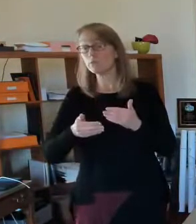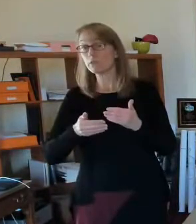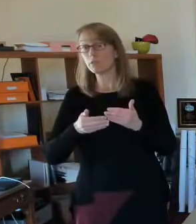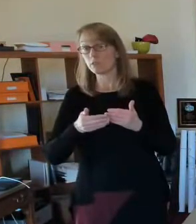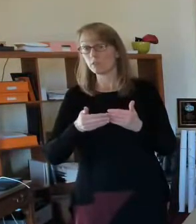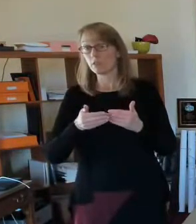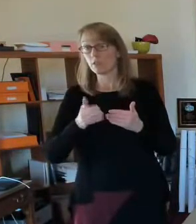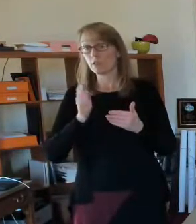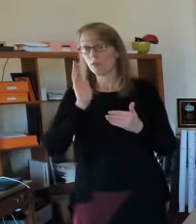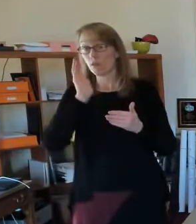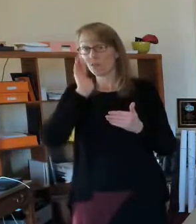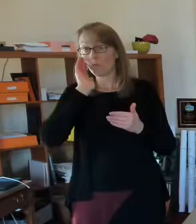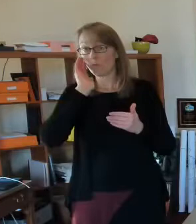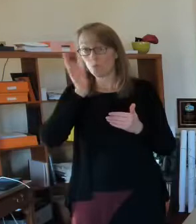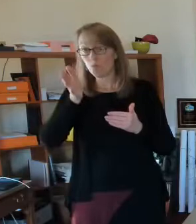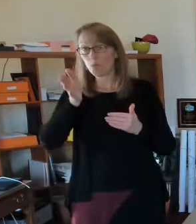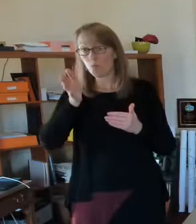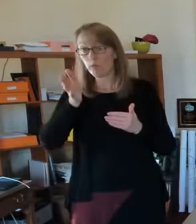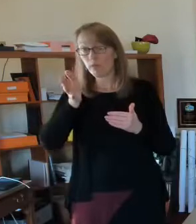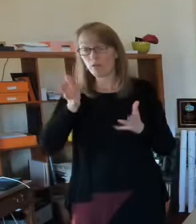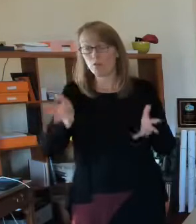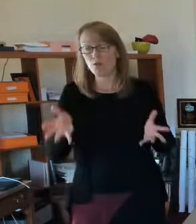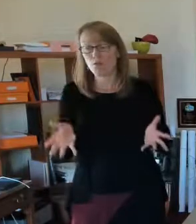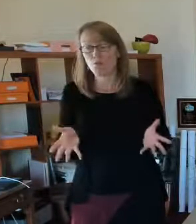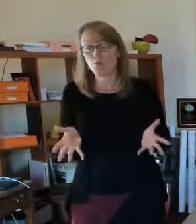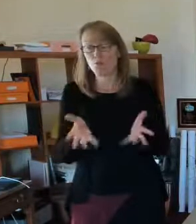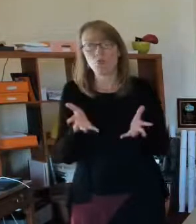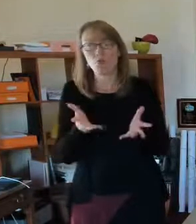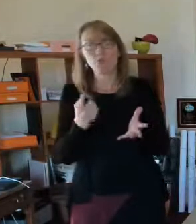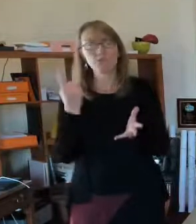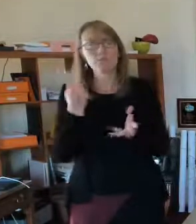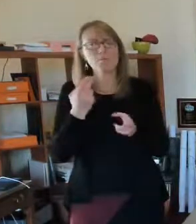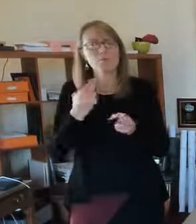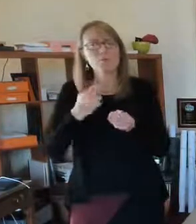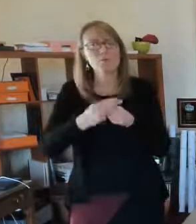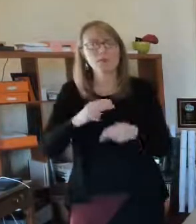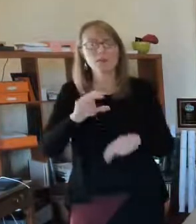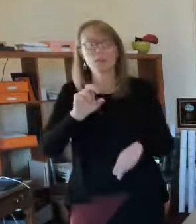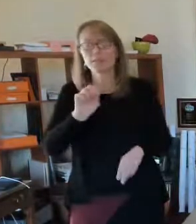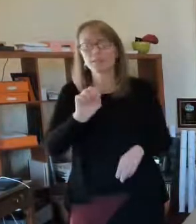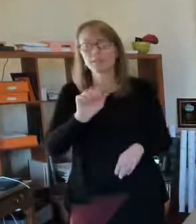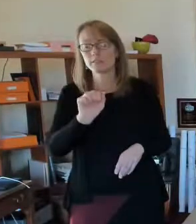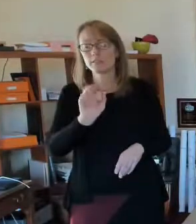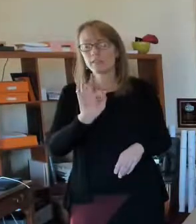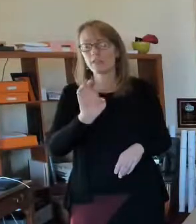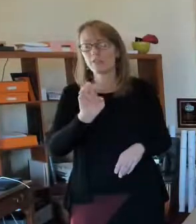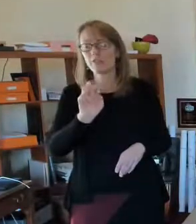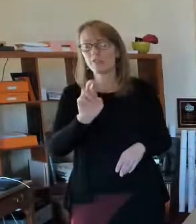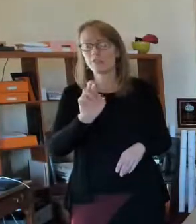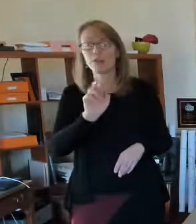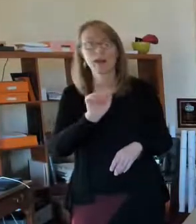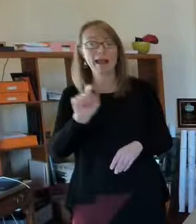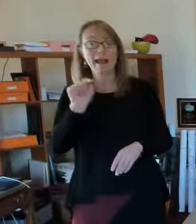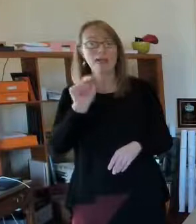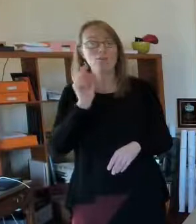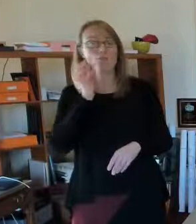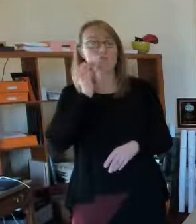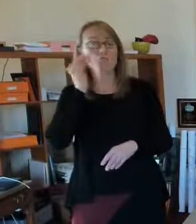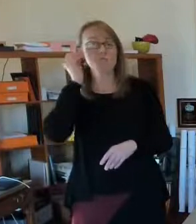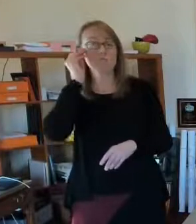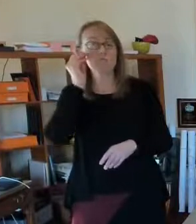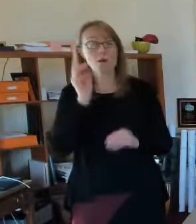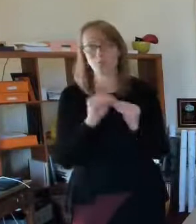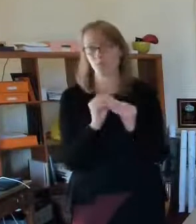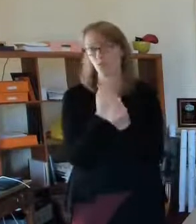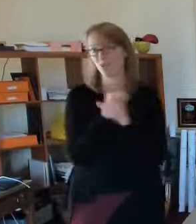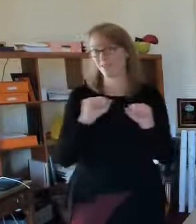idea of safer at home. Now, what does that mean? Really means exactly what it says. Keep your group small,